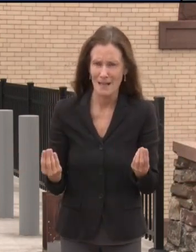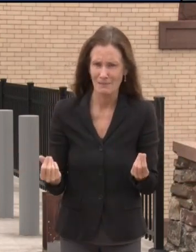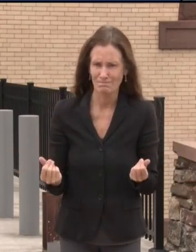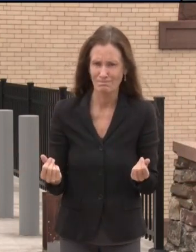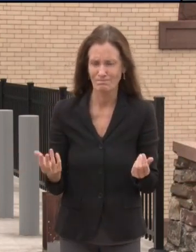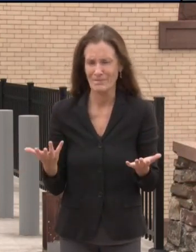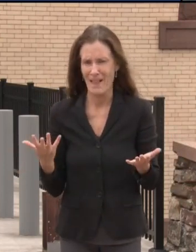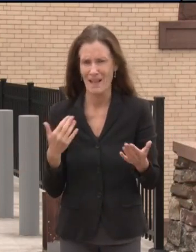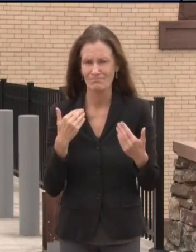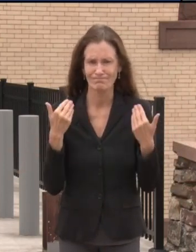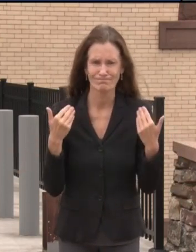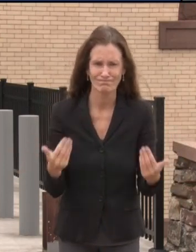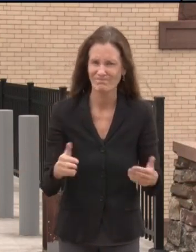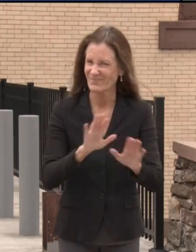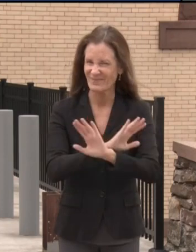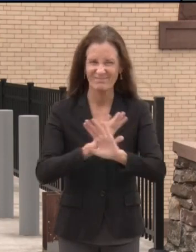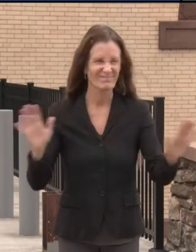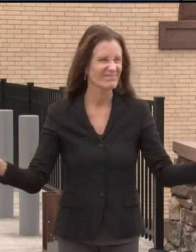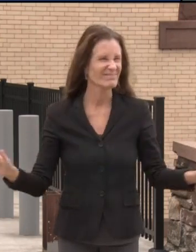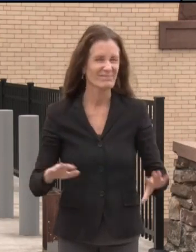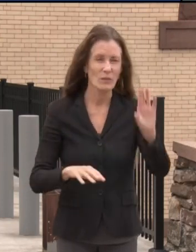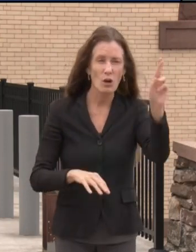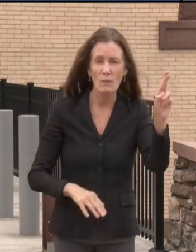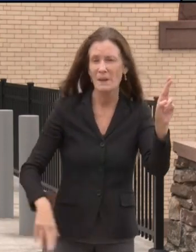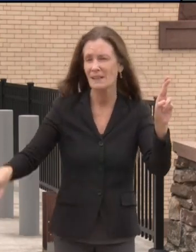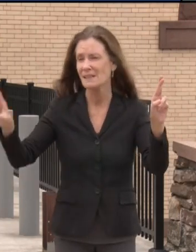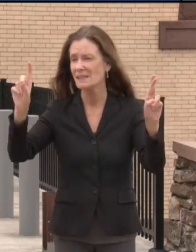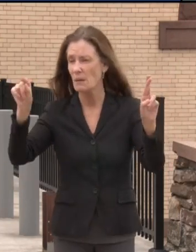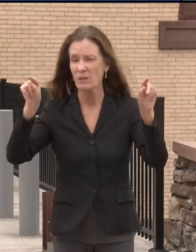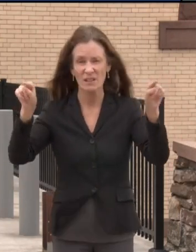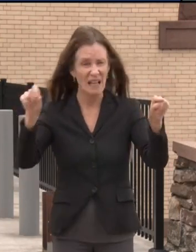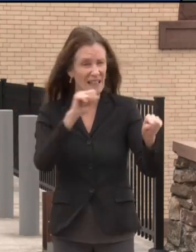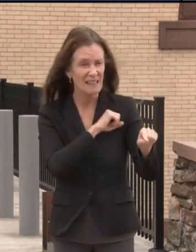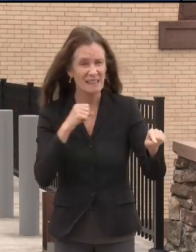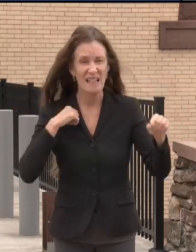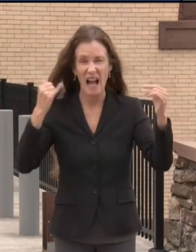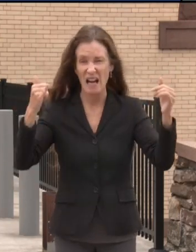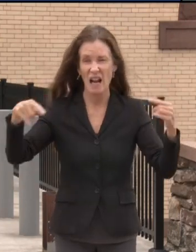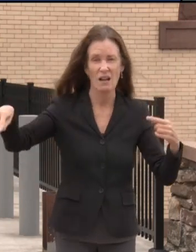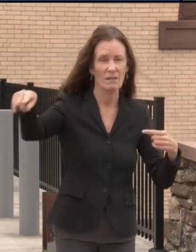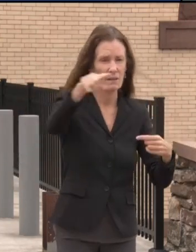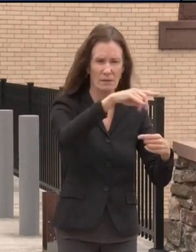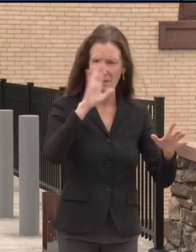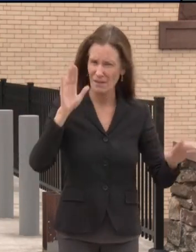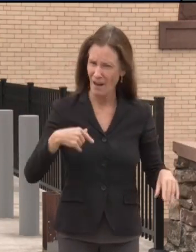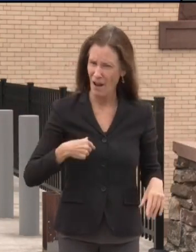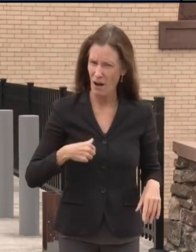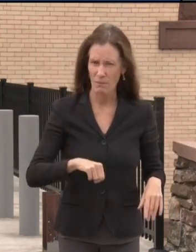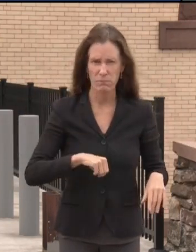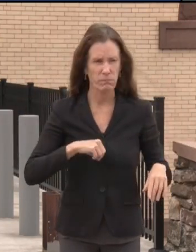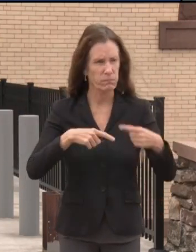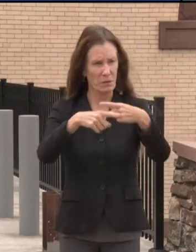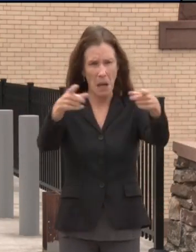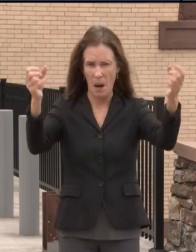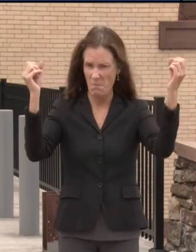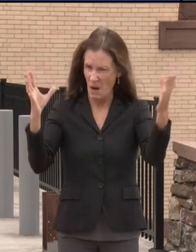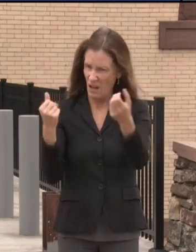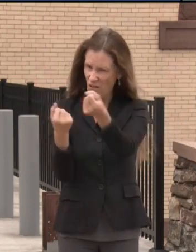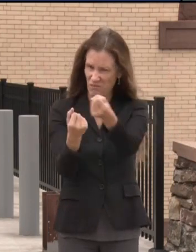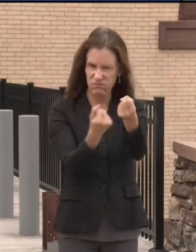and bicameral legislation in the General Assembly right now that I'm proud to co-sponsor, the Family Care